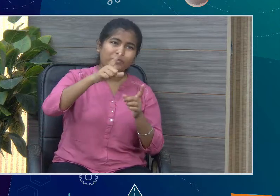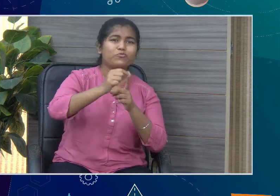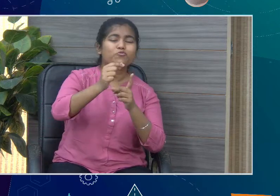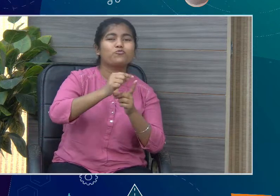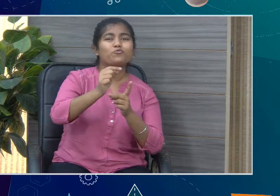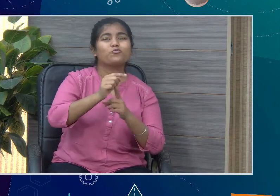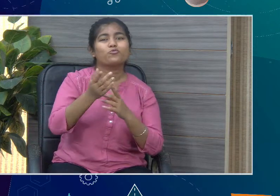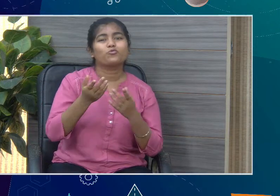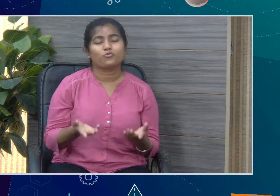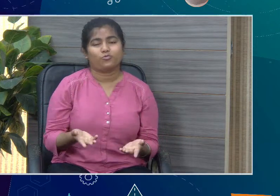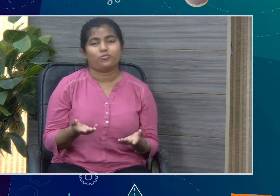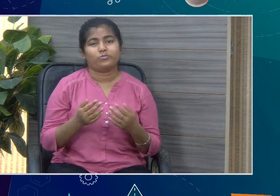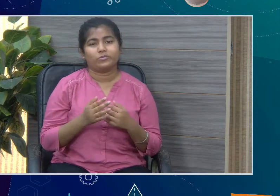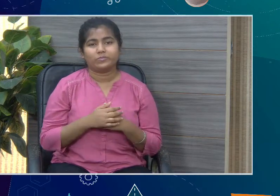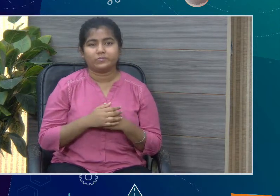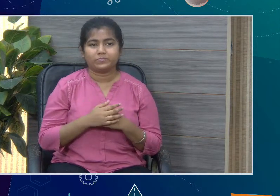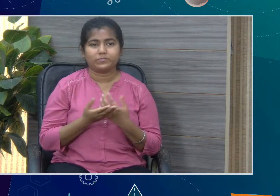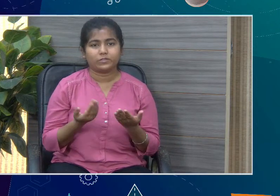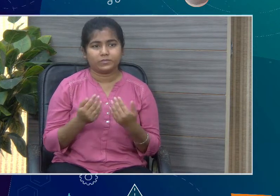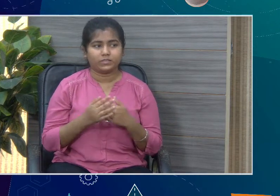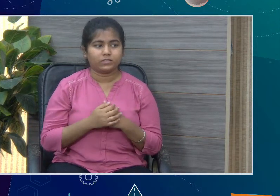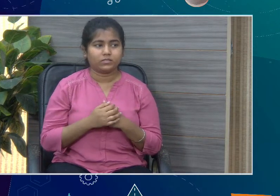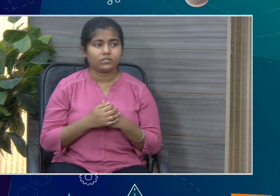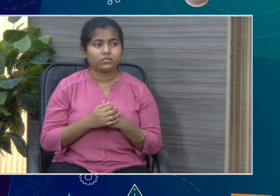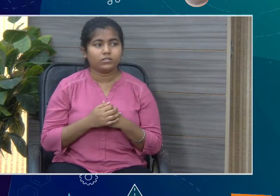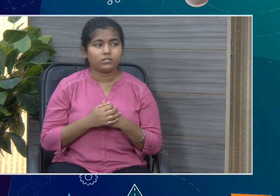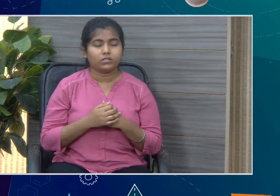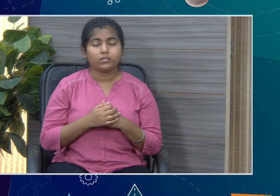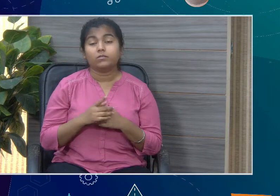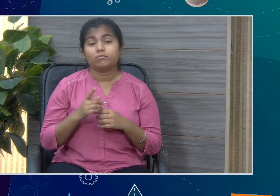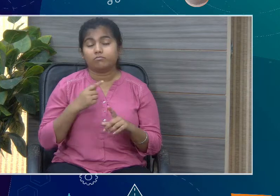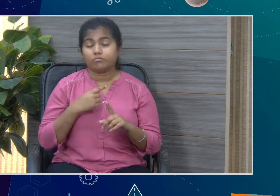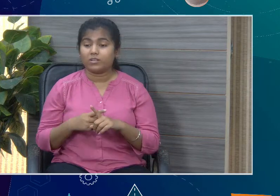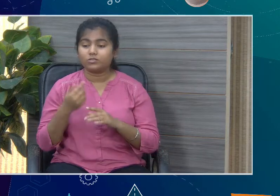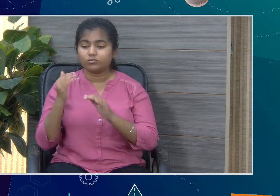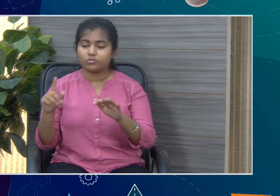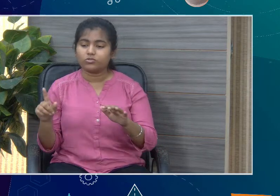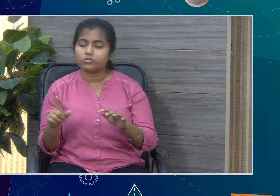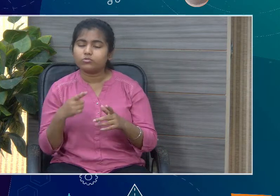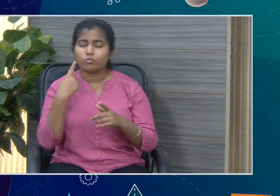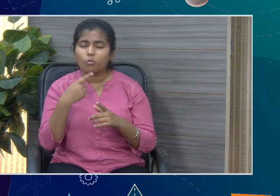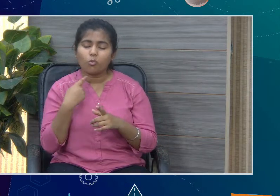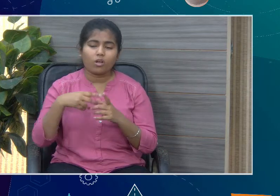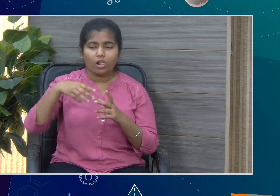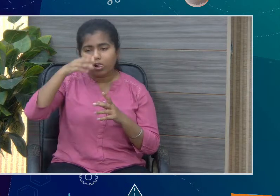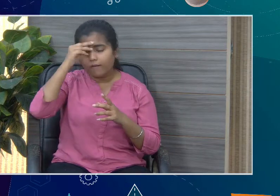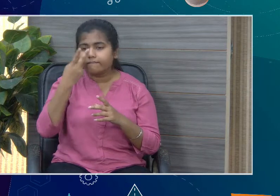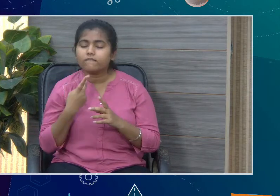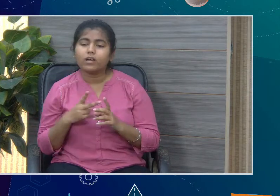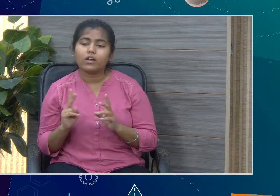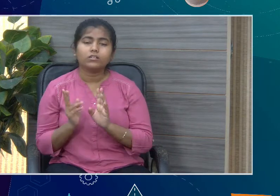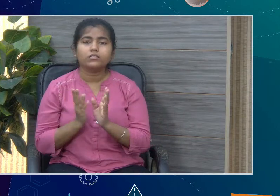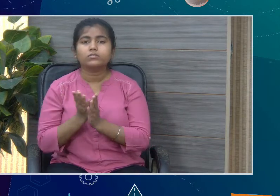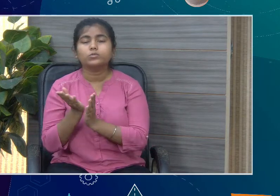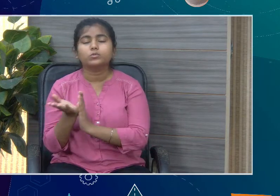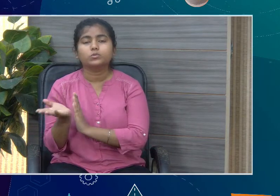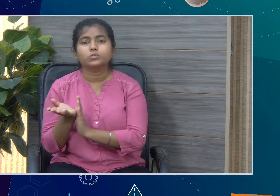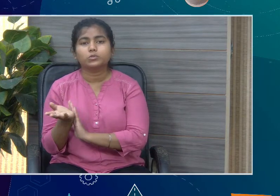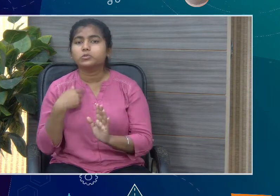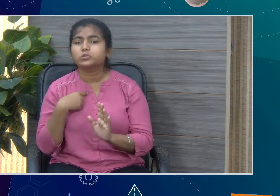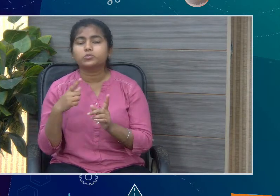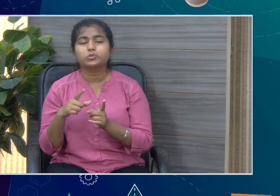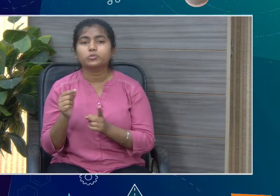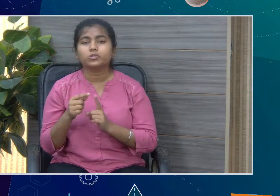other students who learn differently, we can ask them to make this